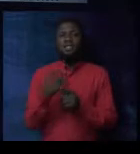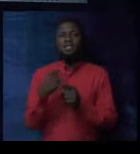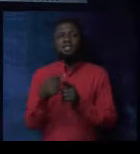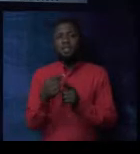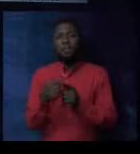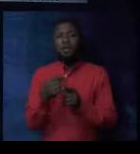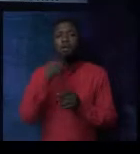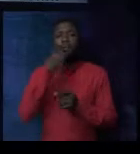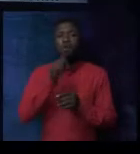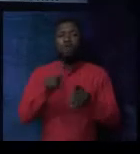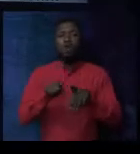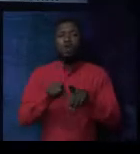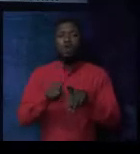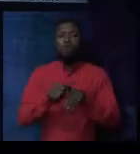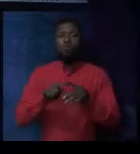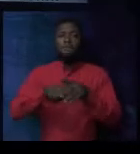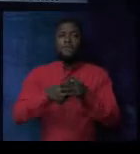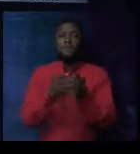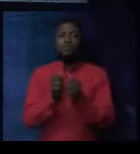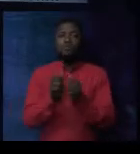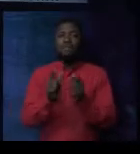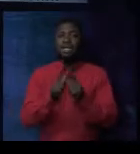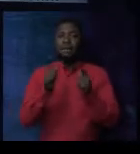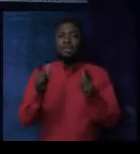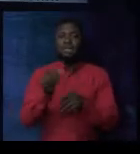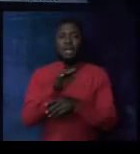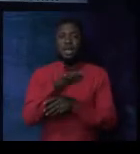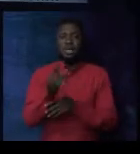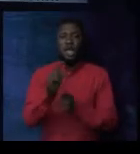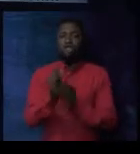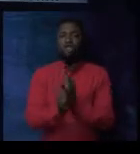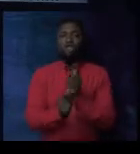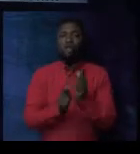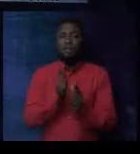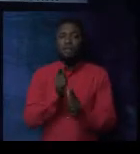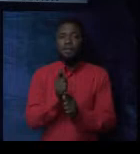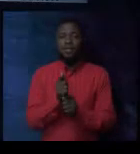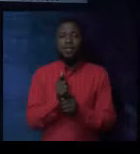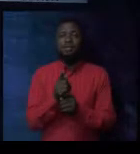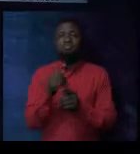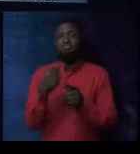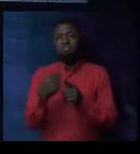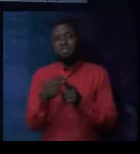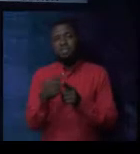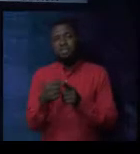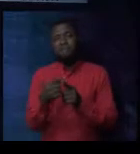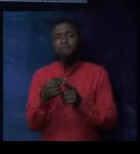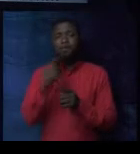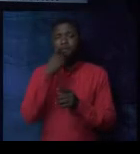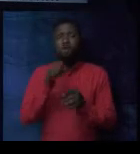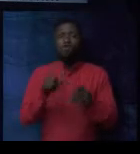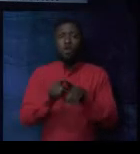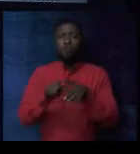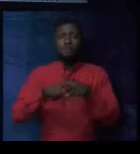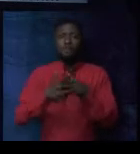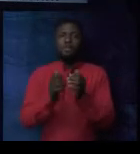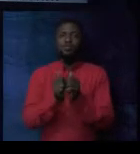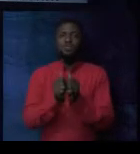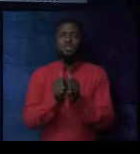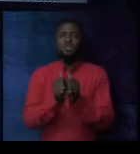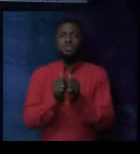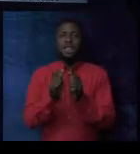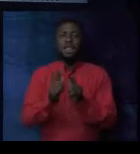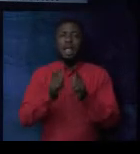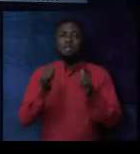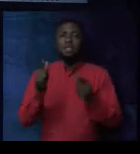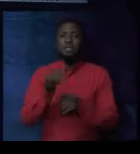Geographical terms must also begin with capital letters. Geographical terms must also begin with